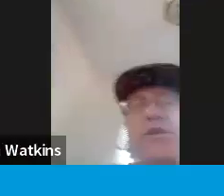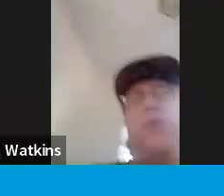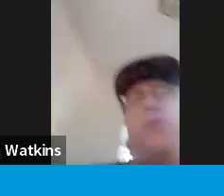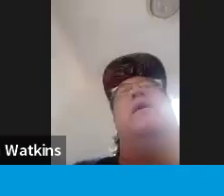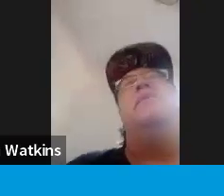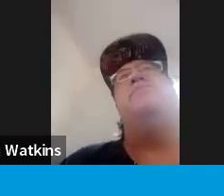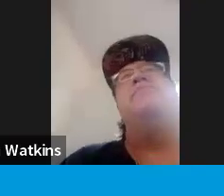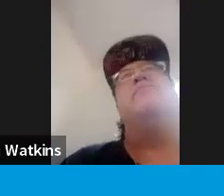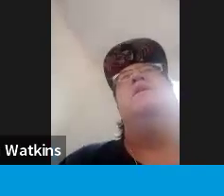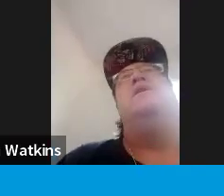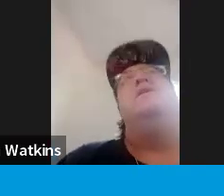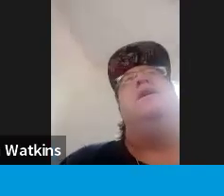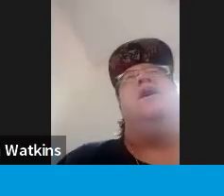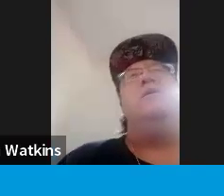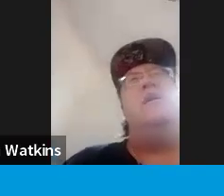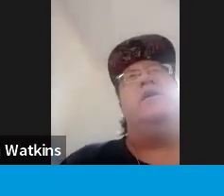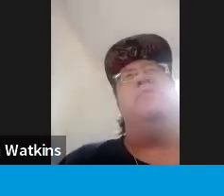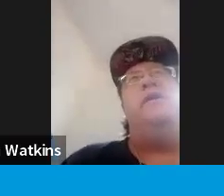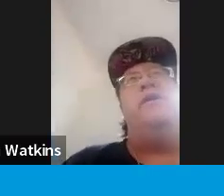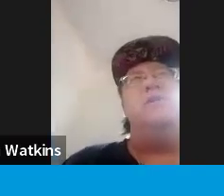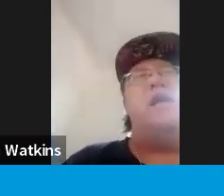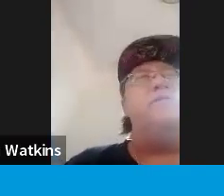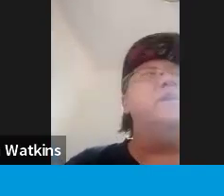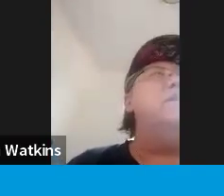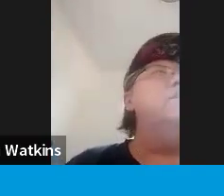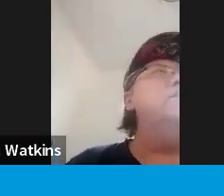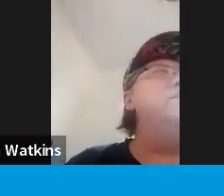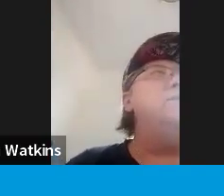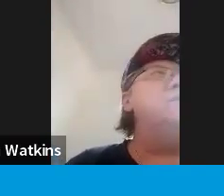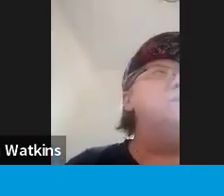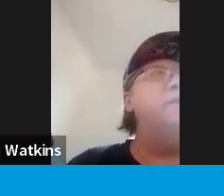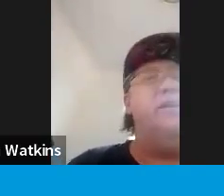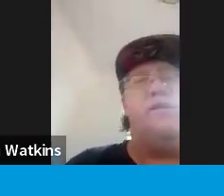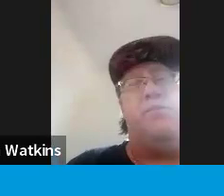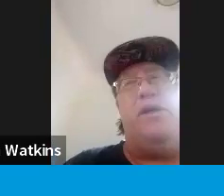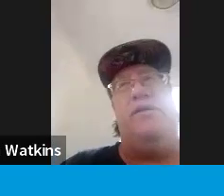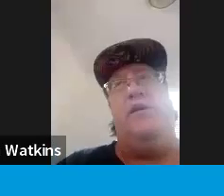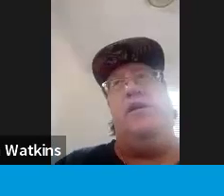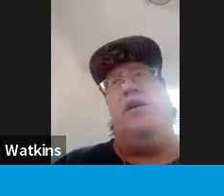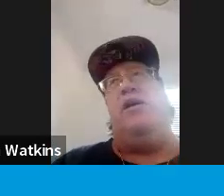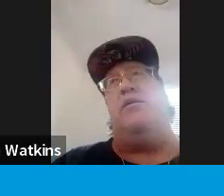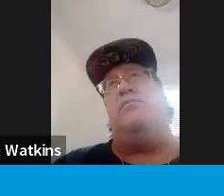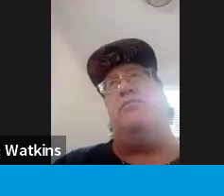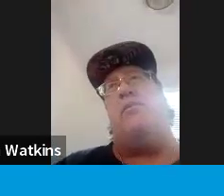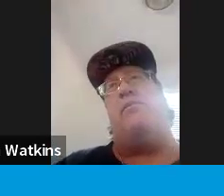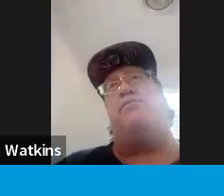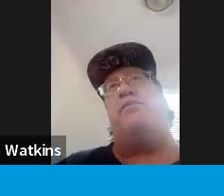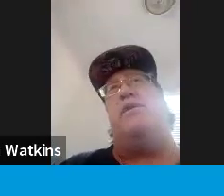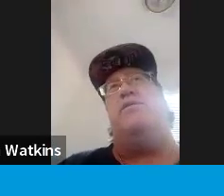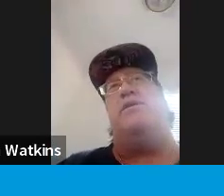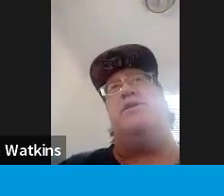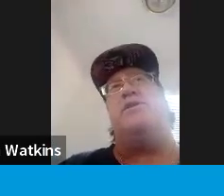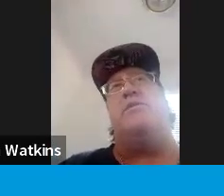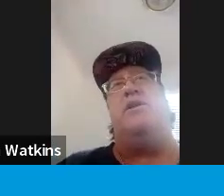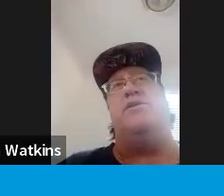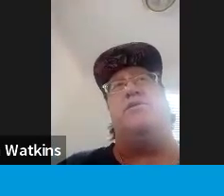Yeah, just quickly, I always like to play devil's advocate in situations like this, but um,